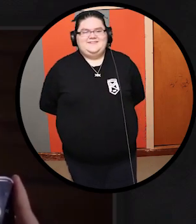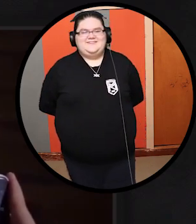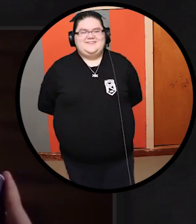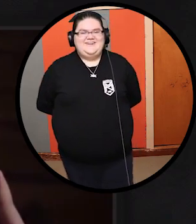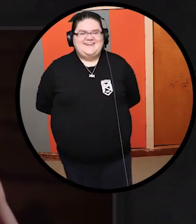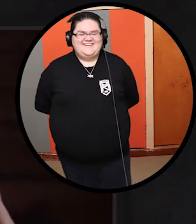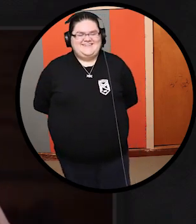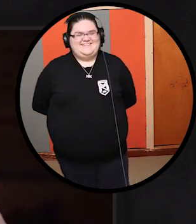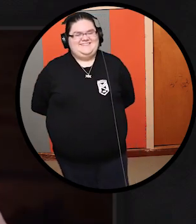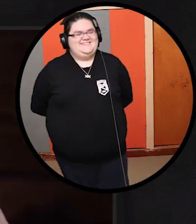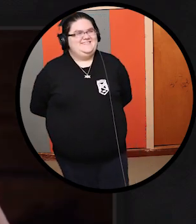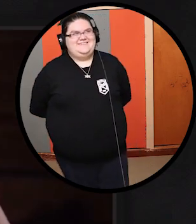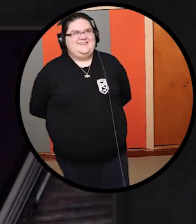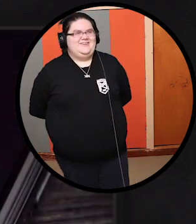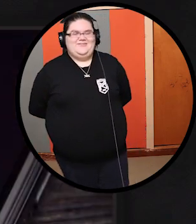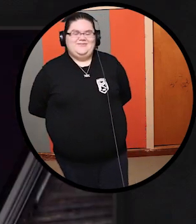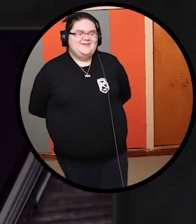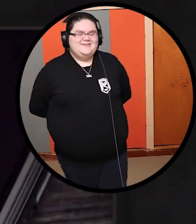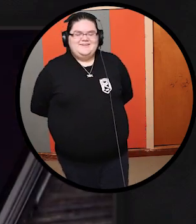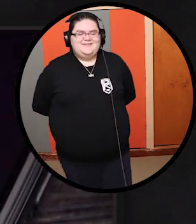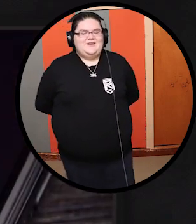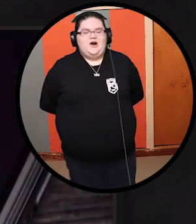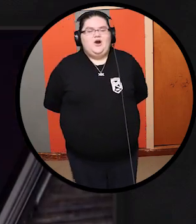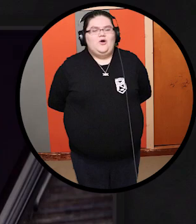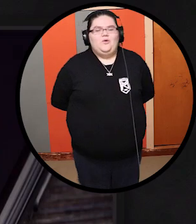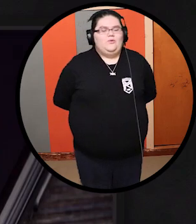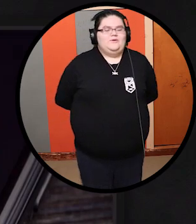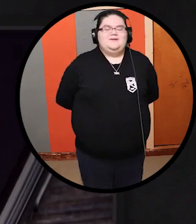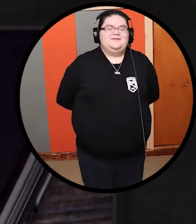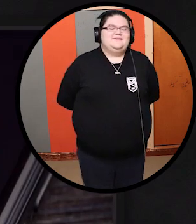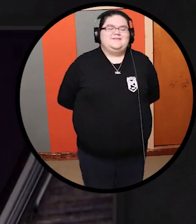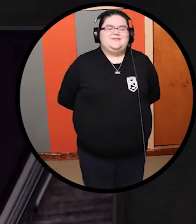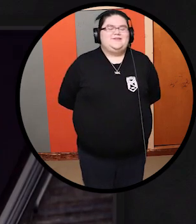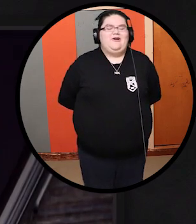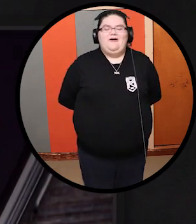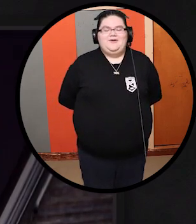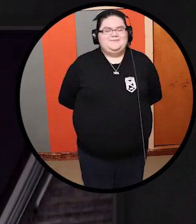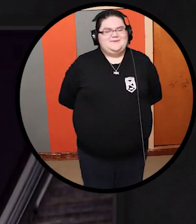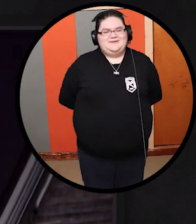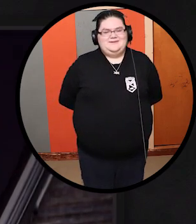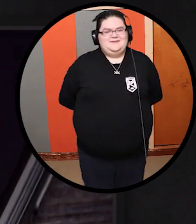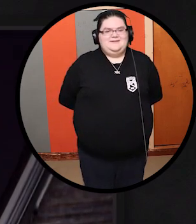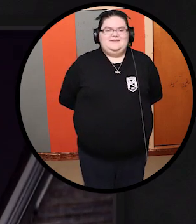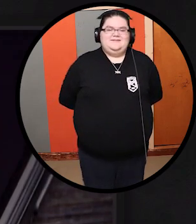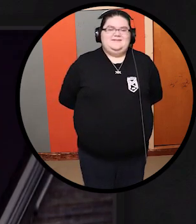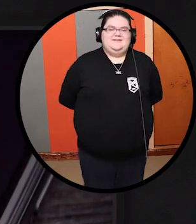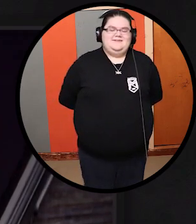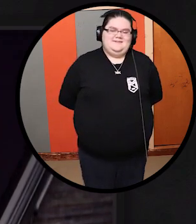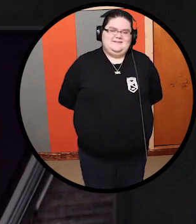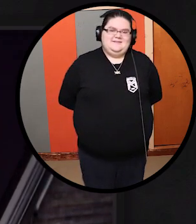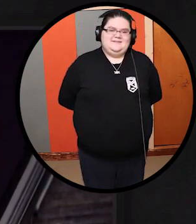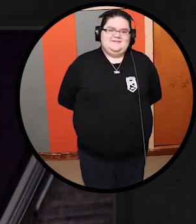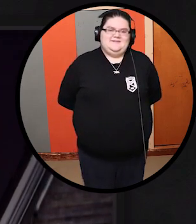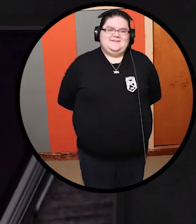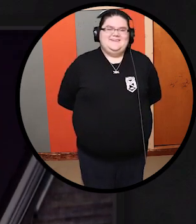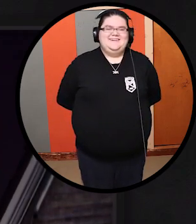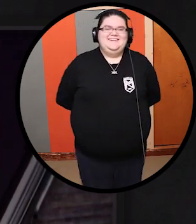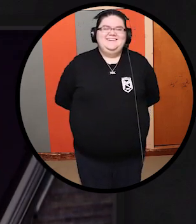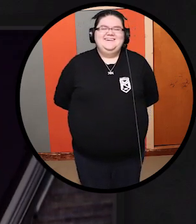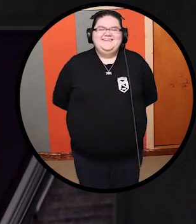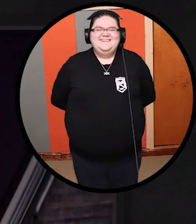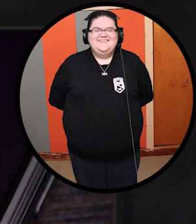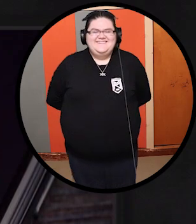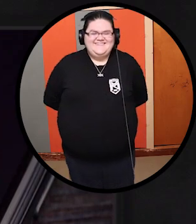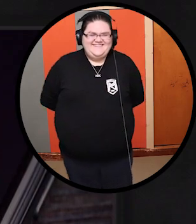dances and quirky uploads. However, some pretty weird stuff does pop up on the platform from time to time. This time to time, is one of